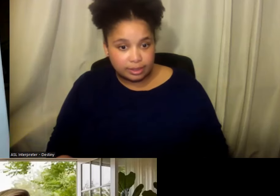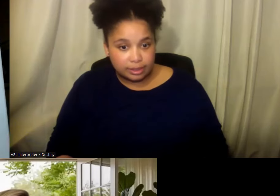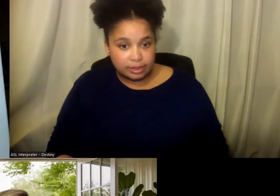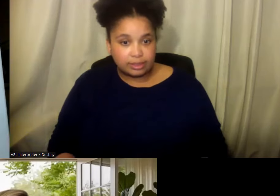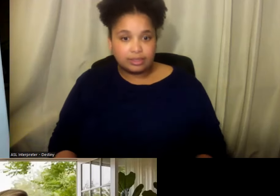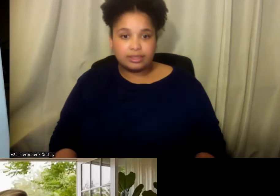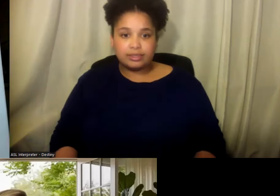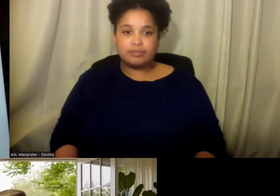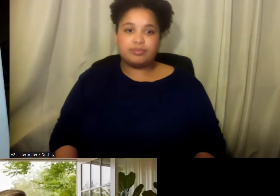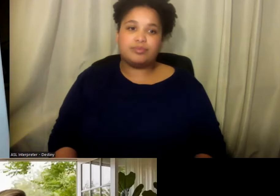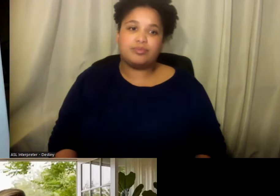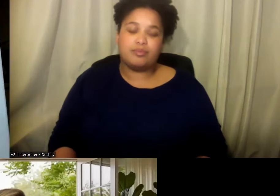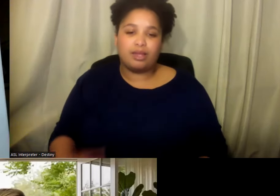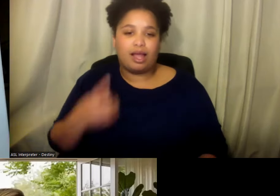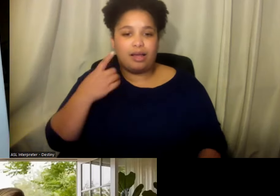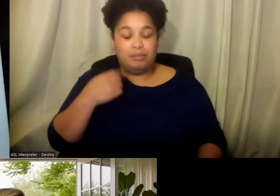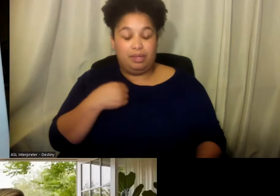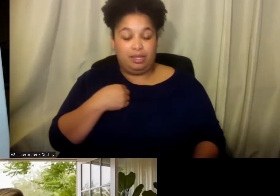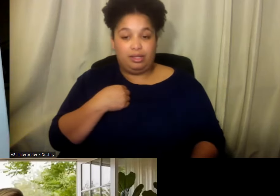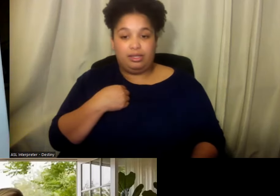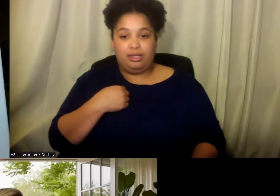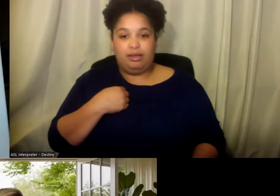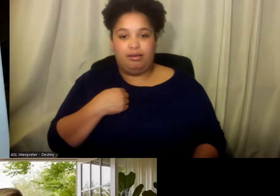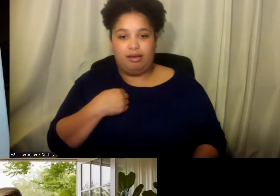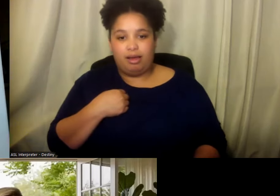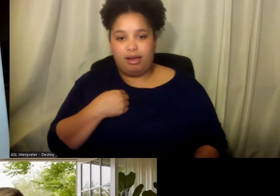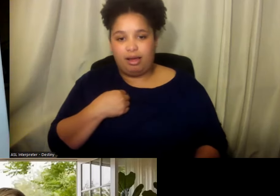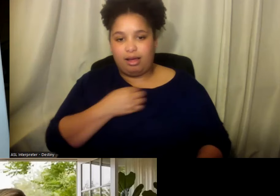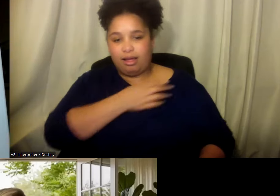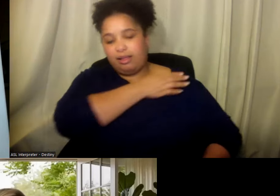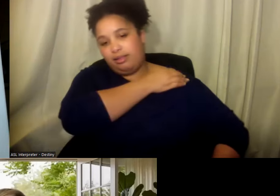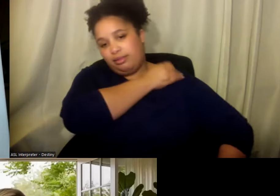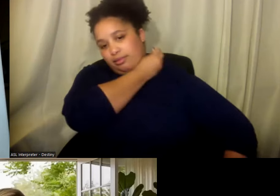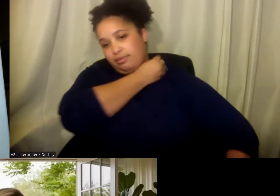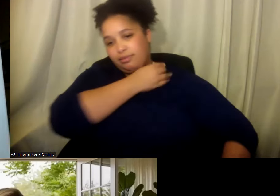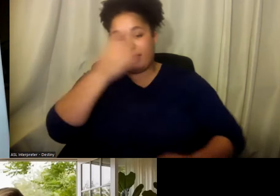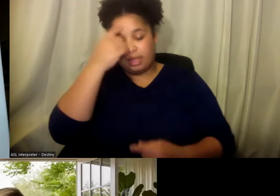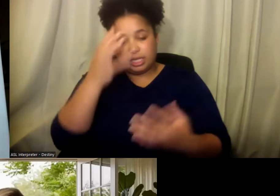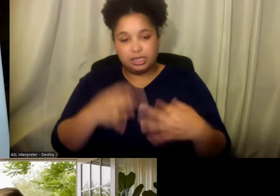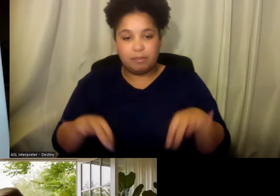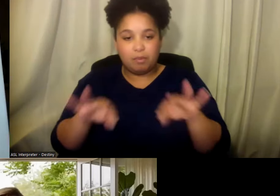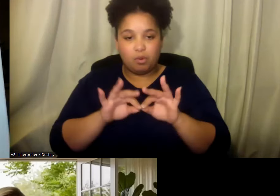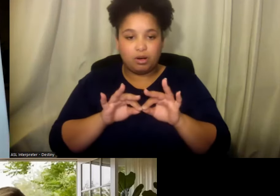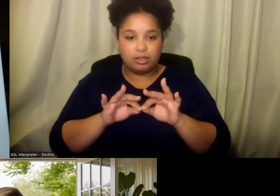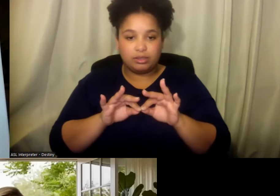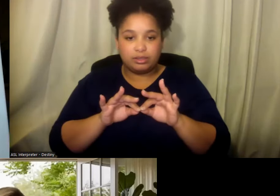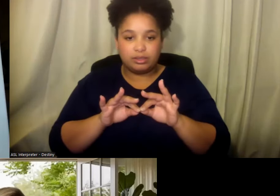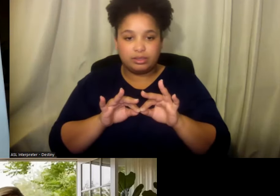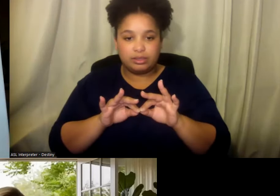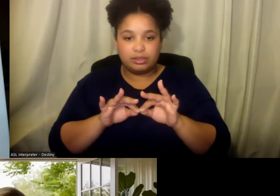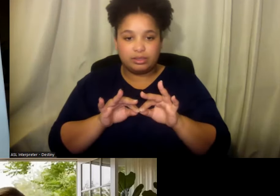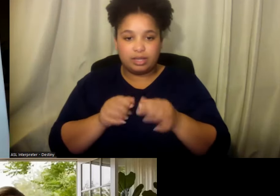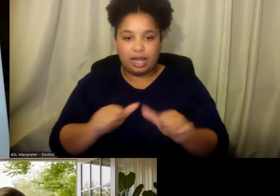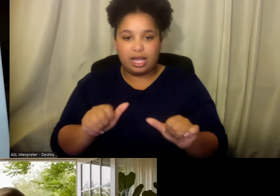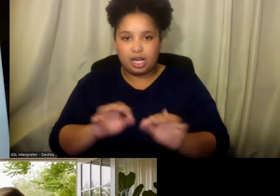So I think it's, I understand, I think it is important to have at any critical